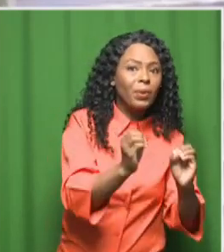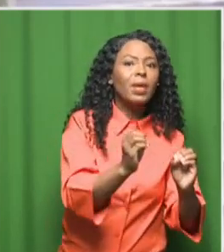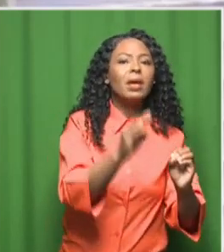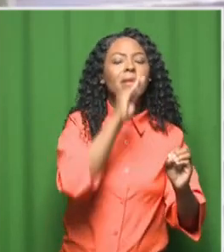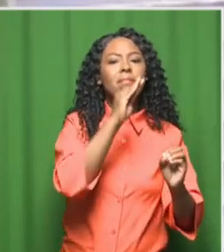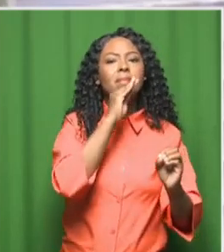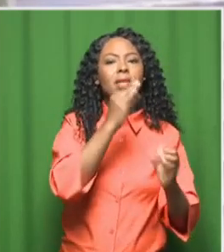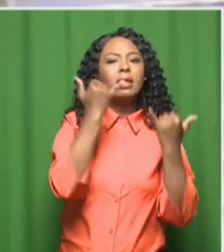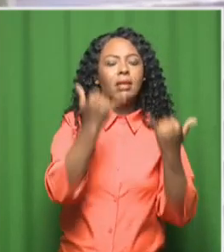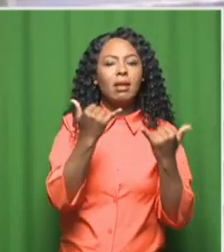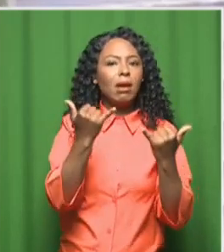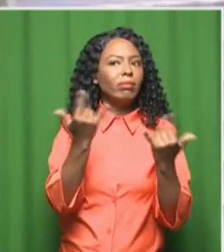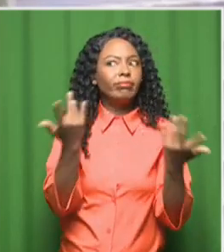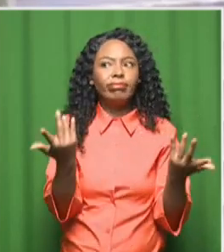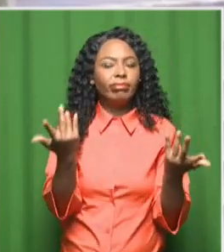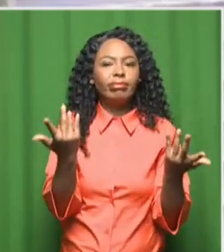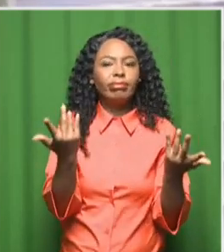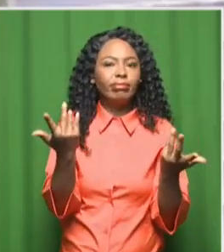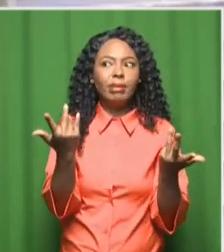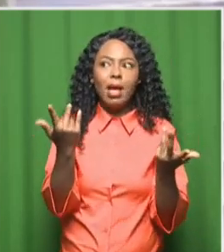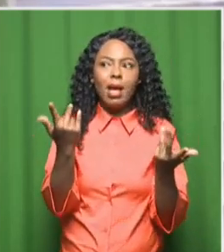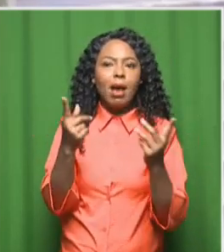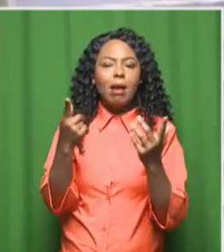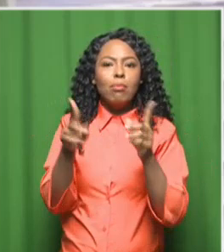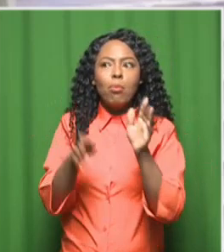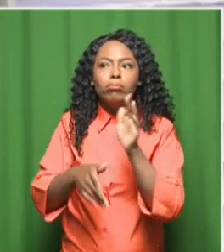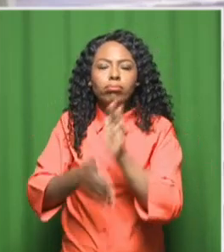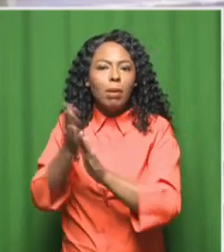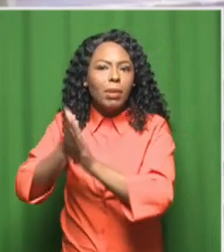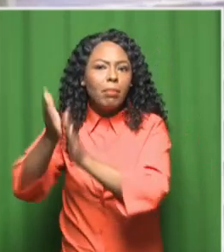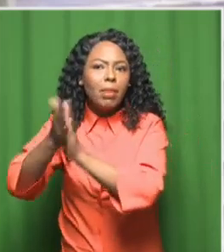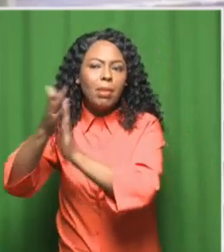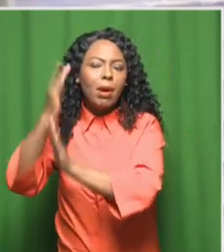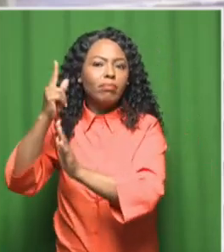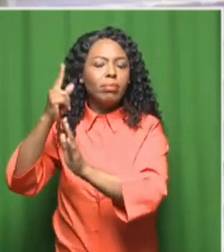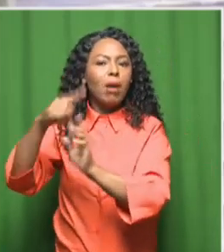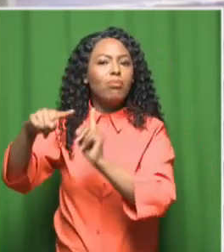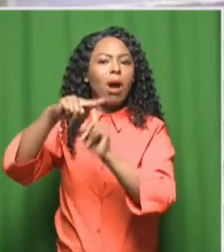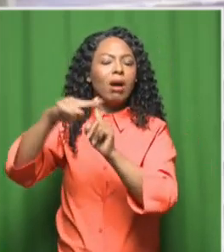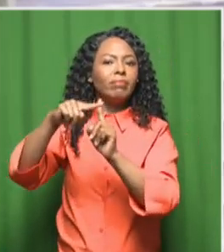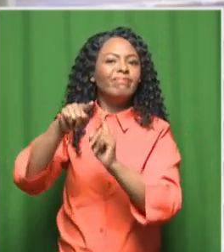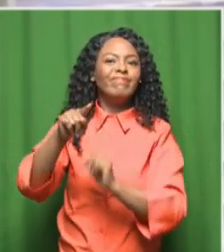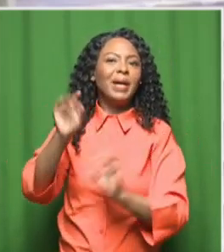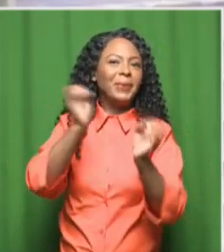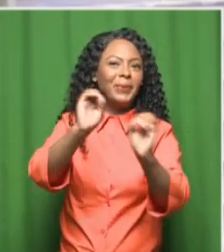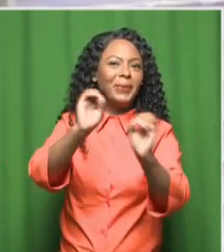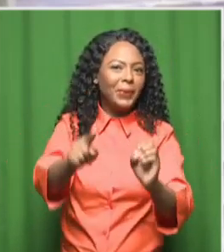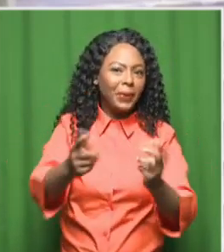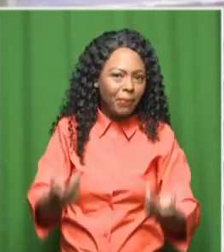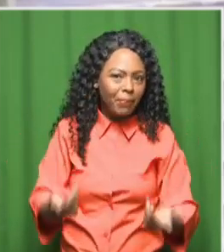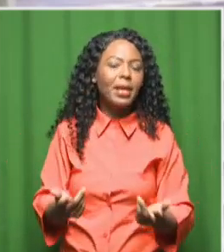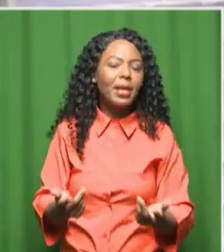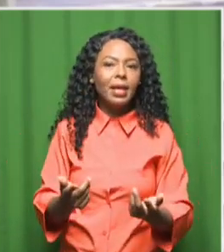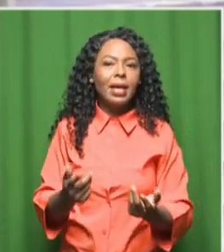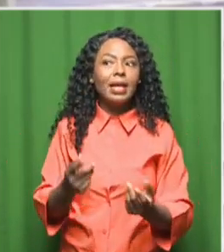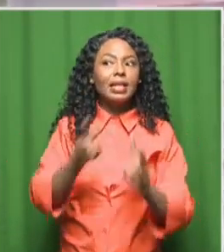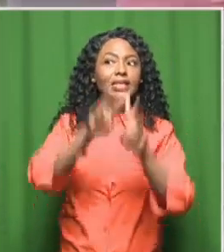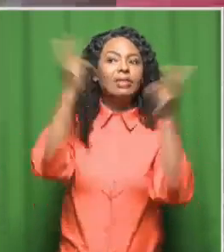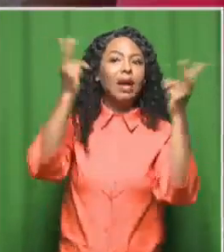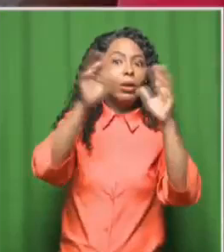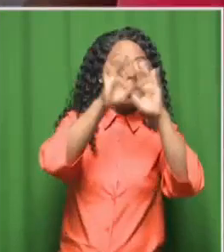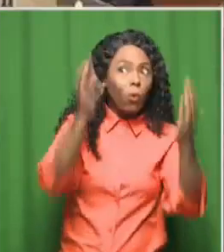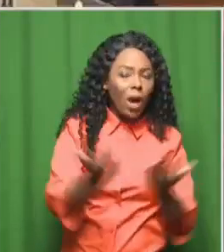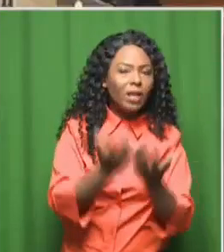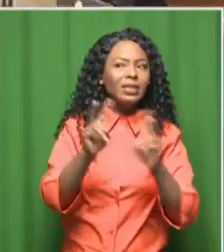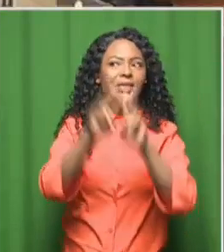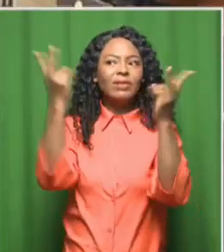just living from hand to mouth, right? With no ability to actually grow the economy and stimulate. So yes, in a different world, in a different environment,